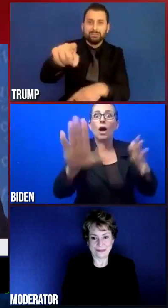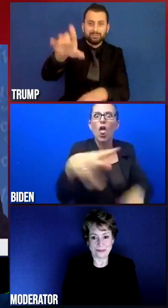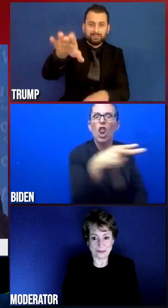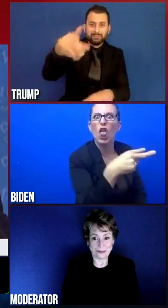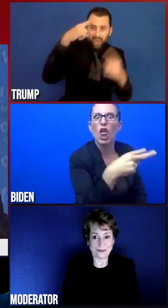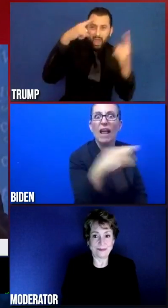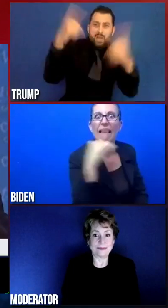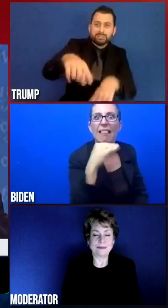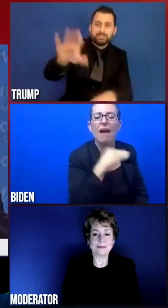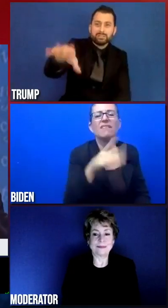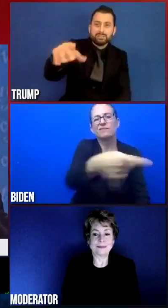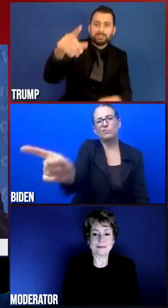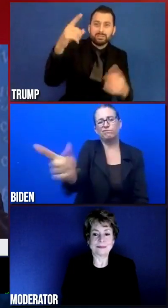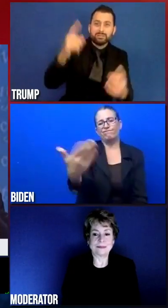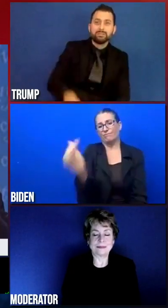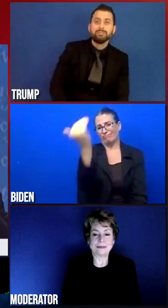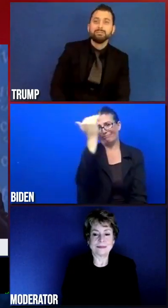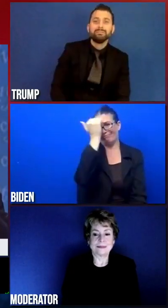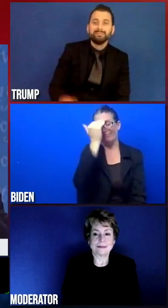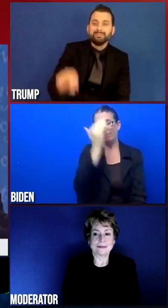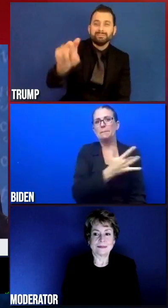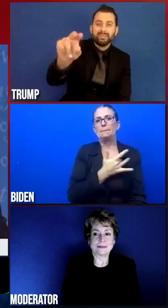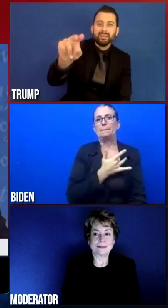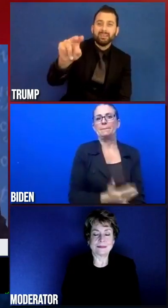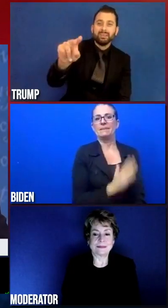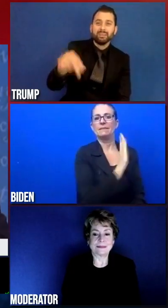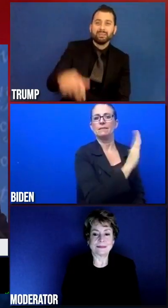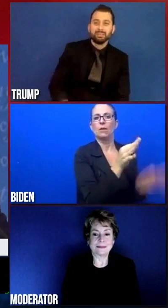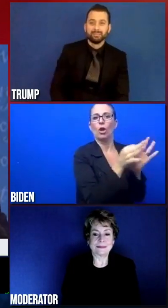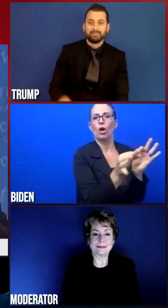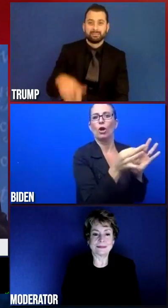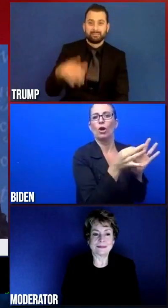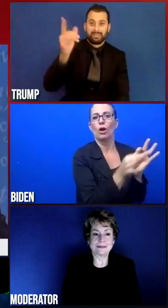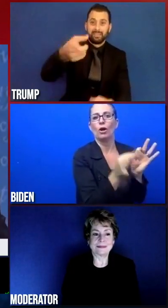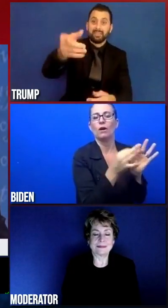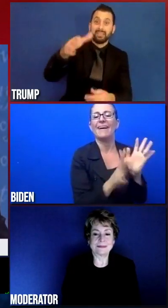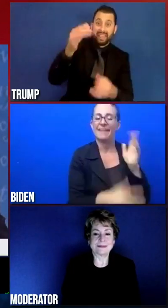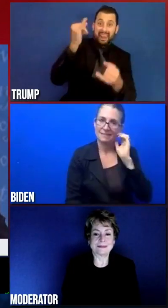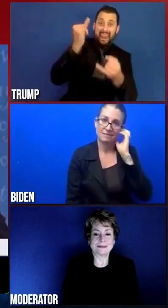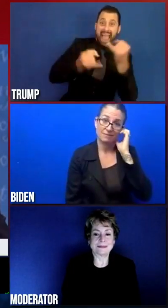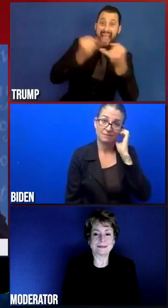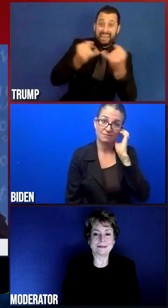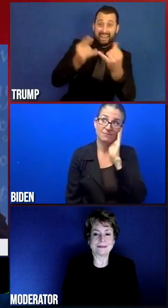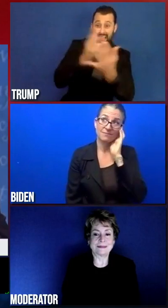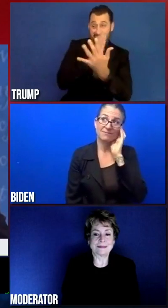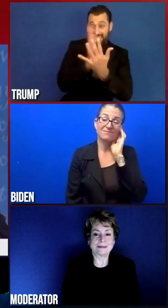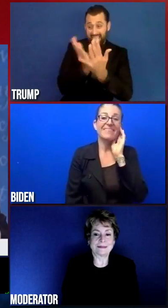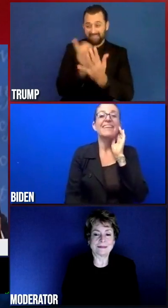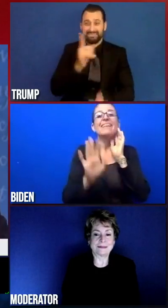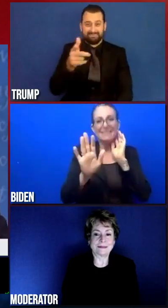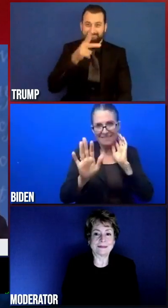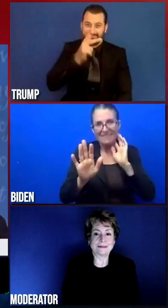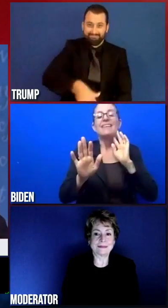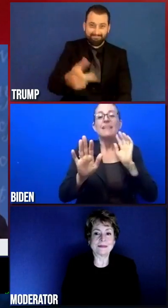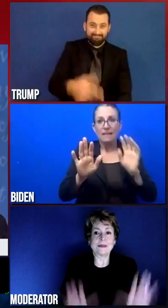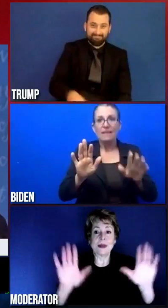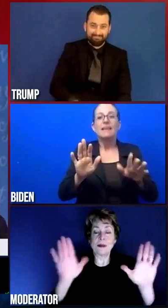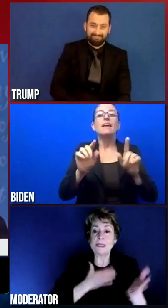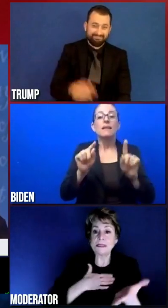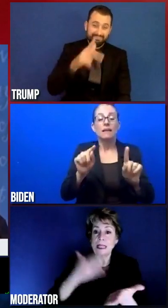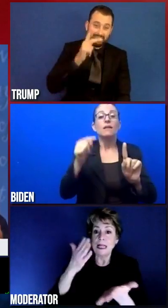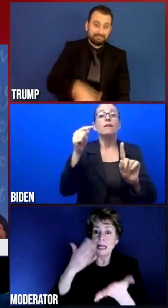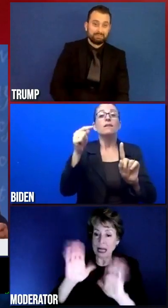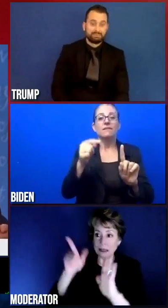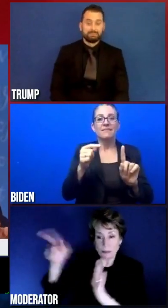sure. Graduated last in your class, not first in your class. God, I want to make Mr. sure. President, can you let him finish, sir? No, he doesn't know how to do that.